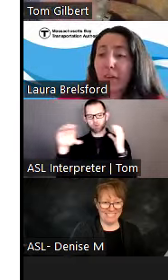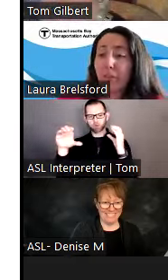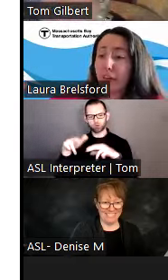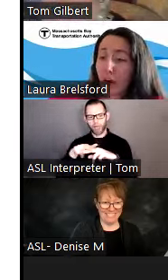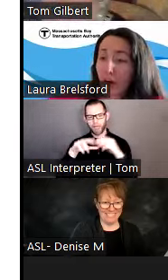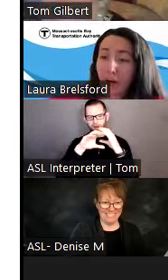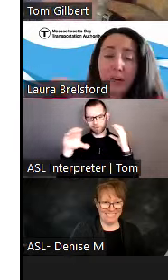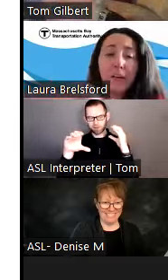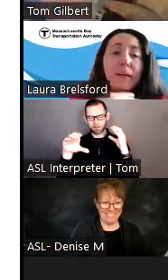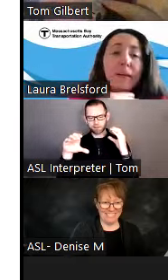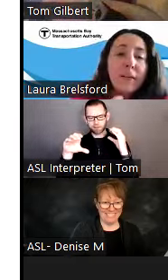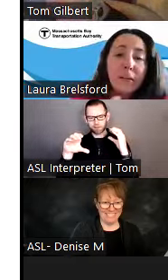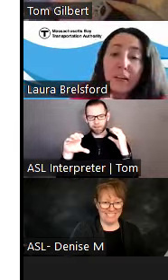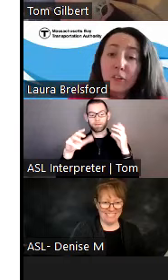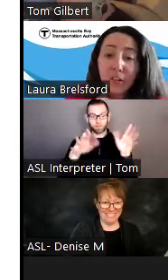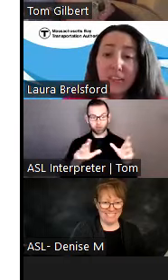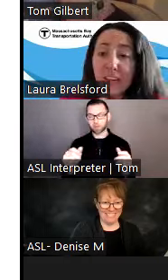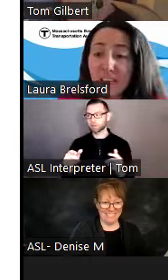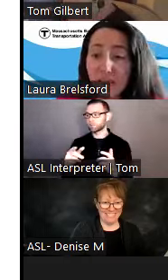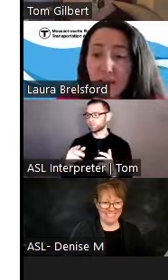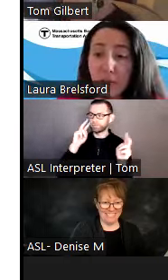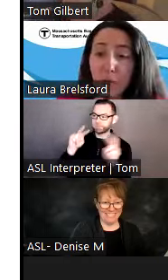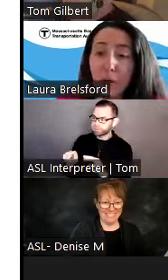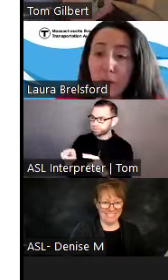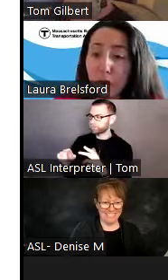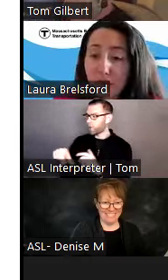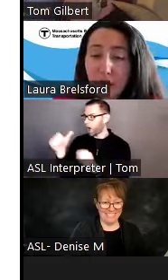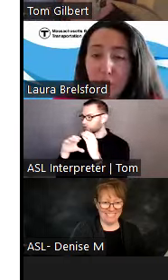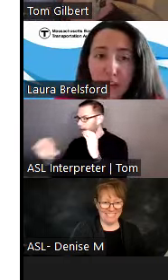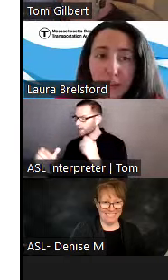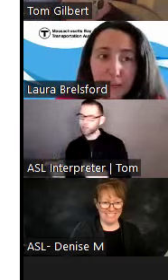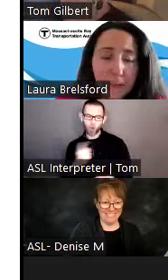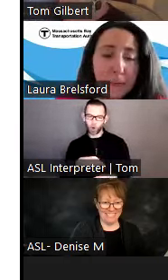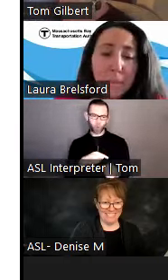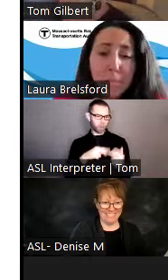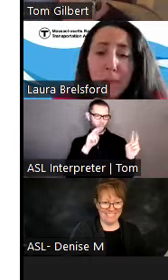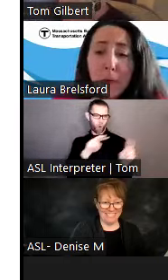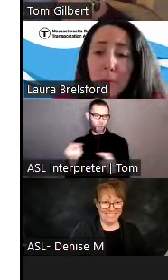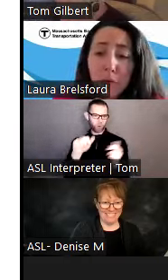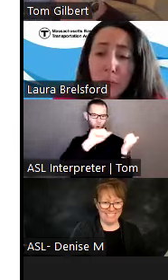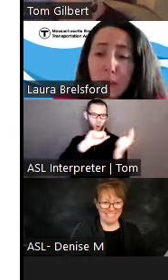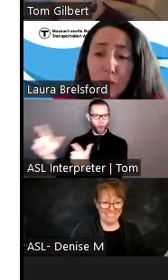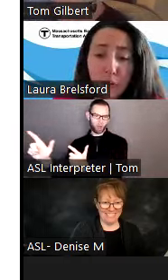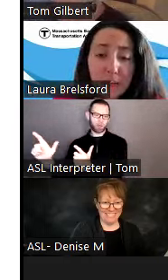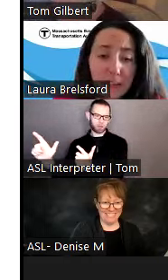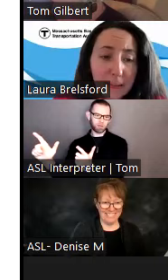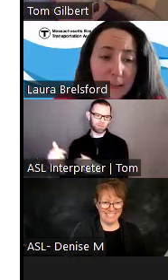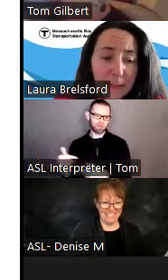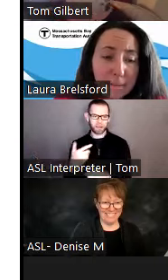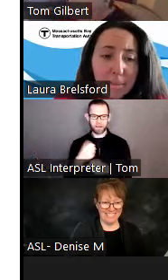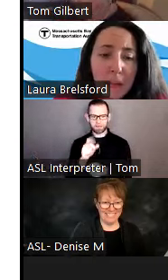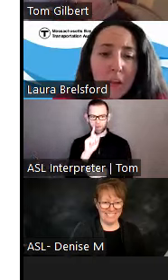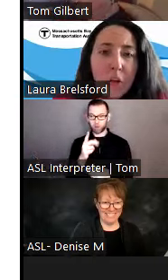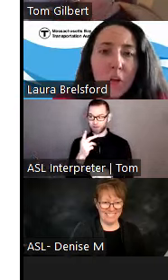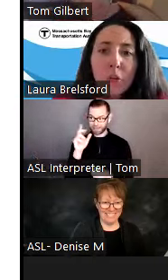monitor every car in a train set to see if we could notice any trends between train